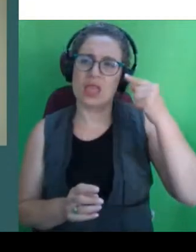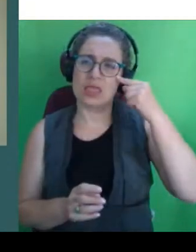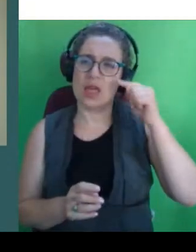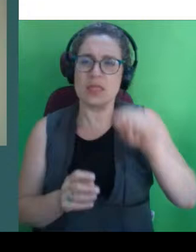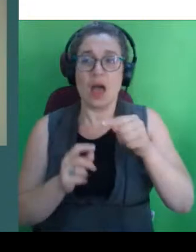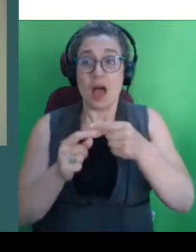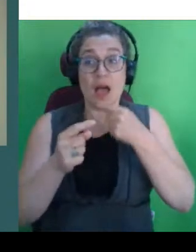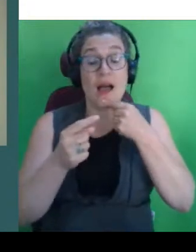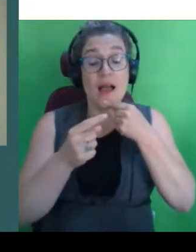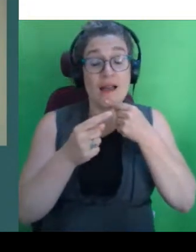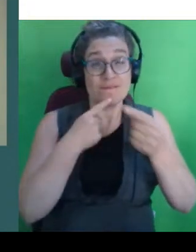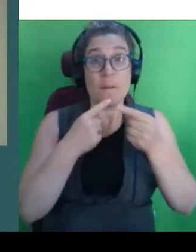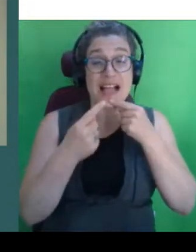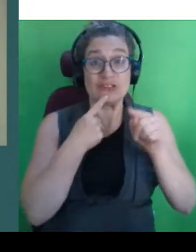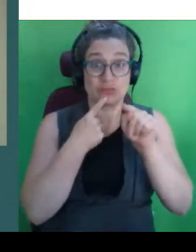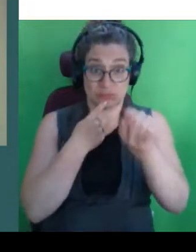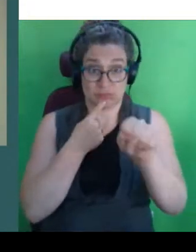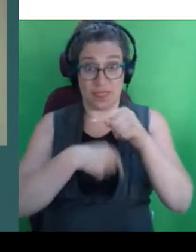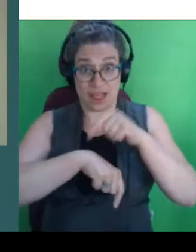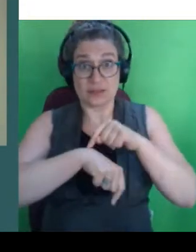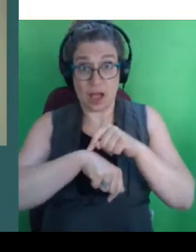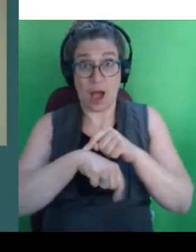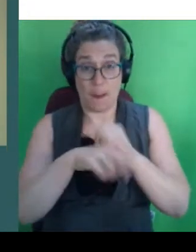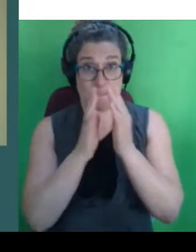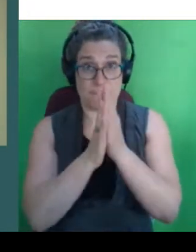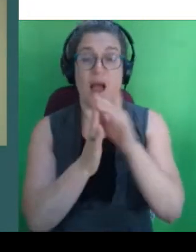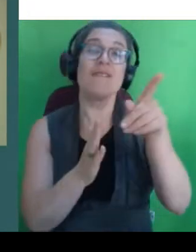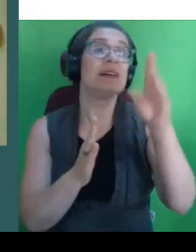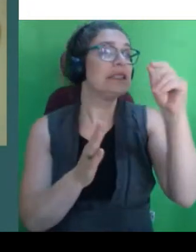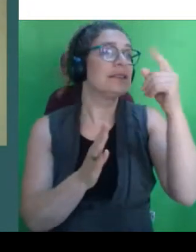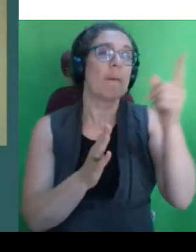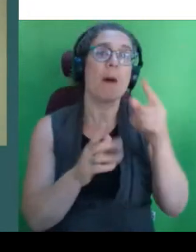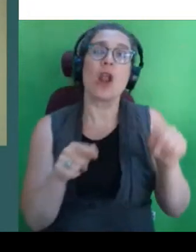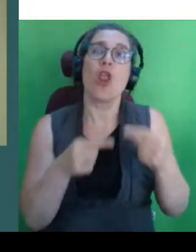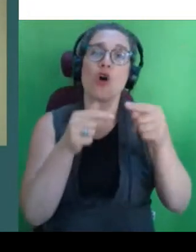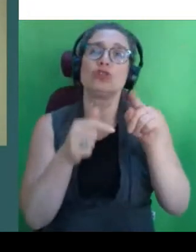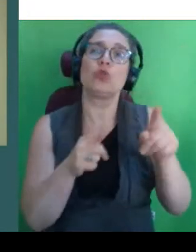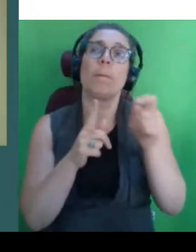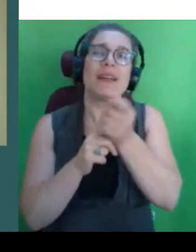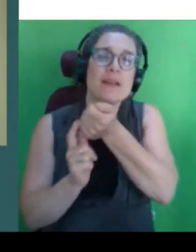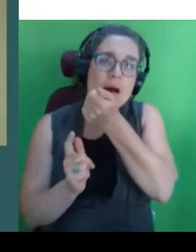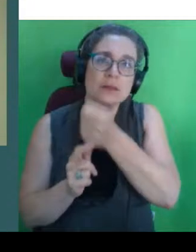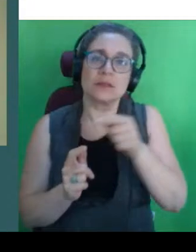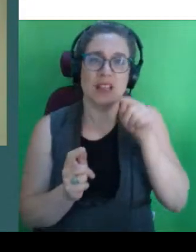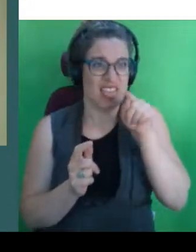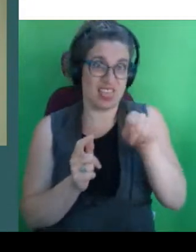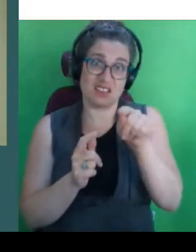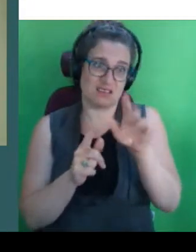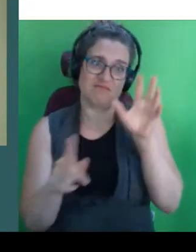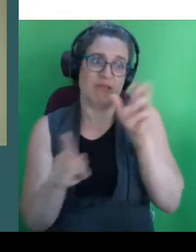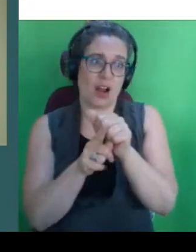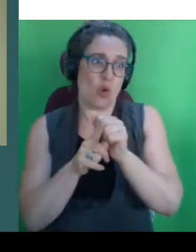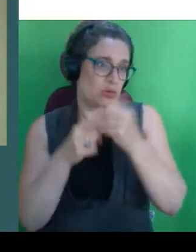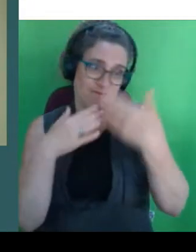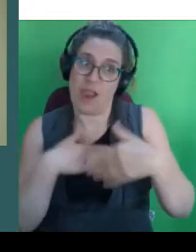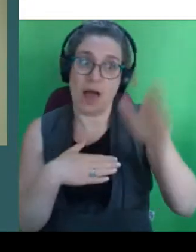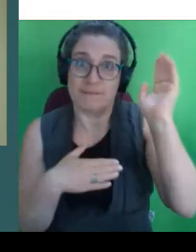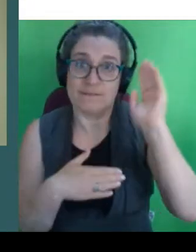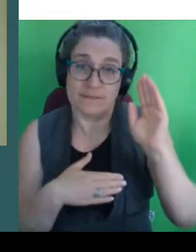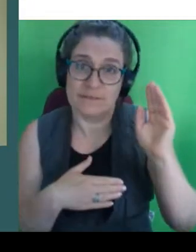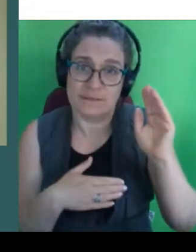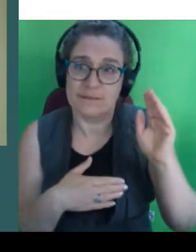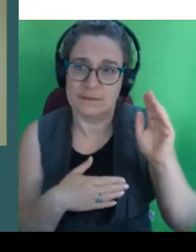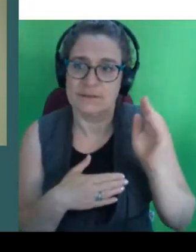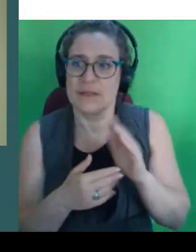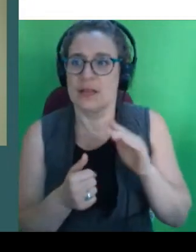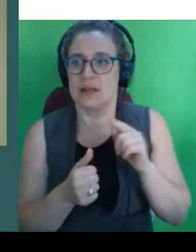time. If someone's allergic to peanuts and that's the diagnosis, that's a lifelong diagnosis. Milk